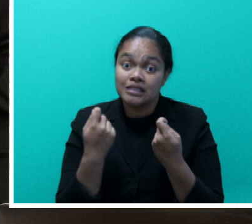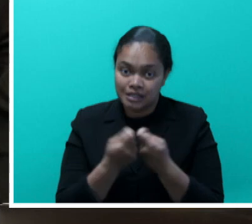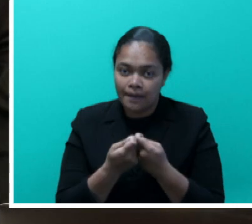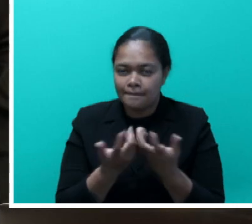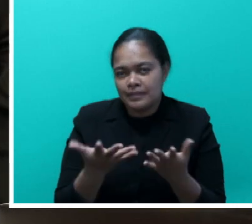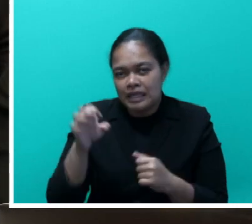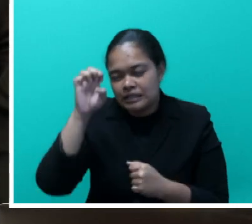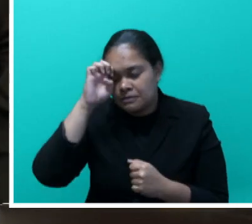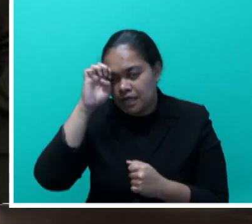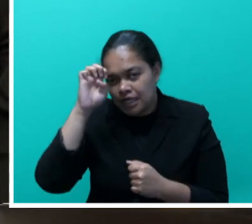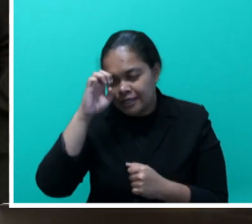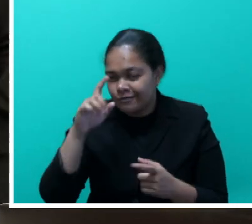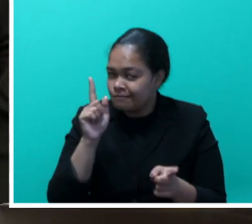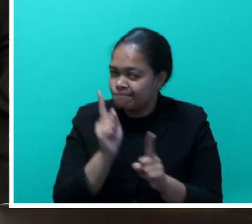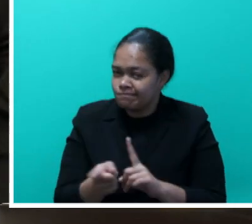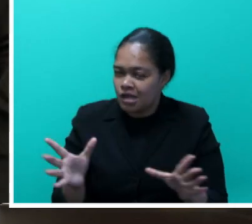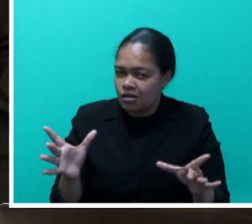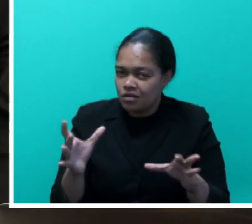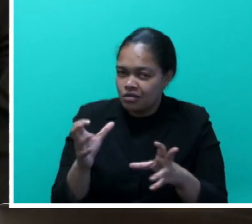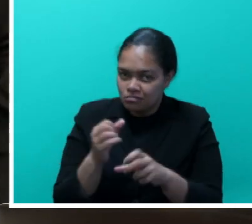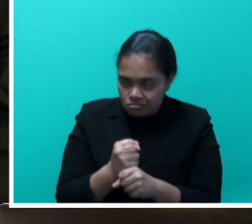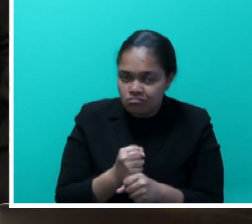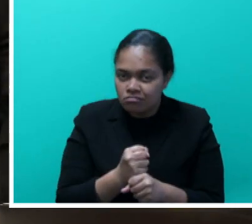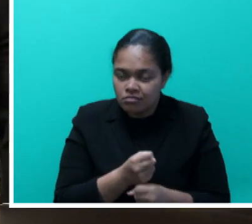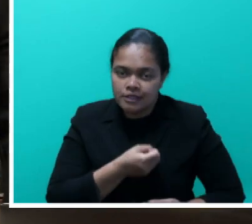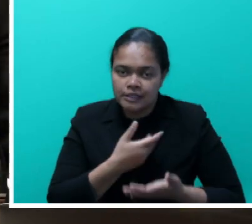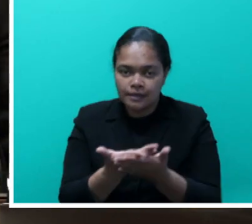expected to wrap up its work and submit